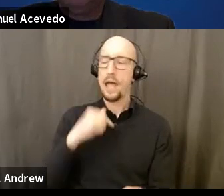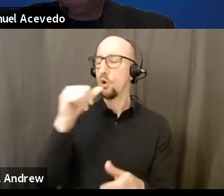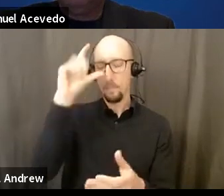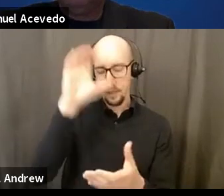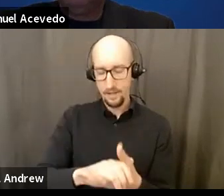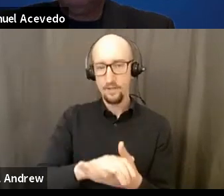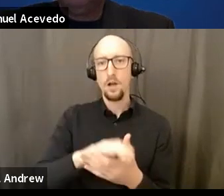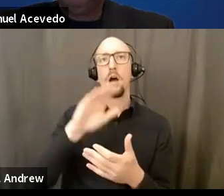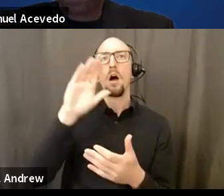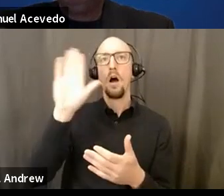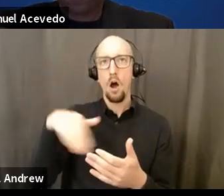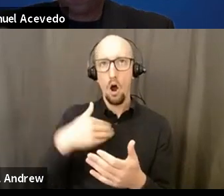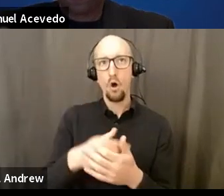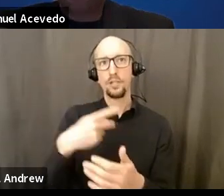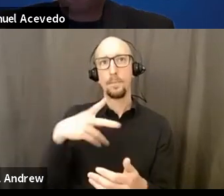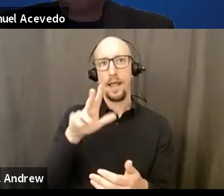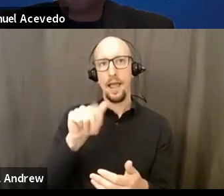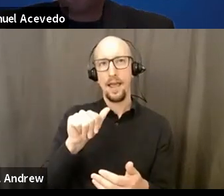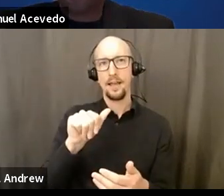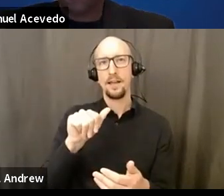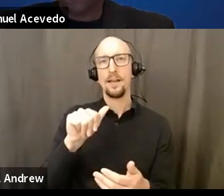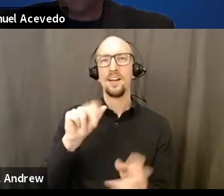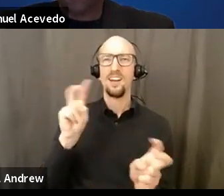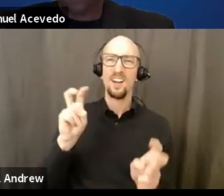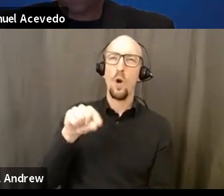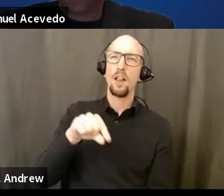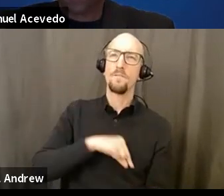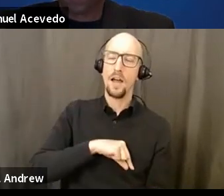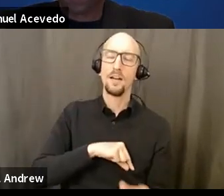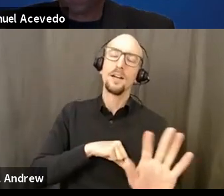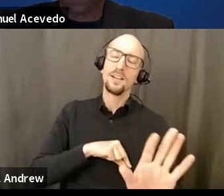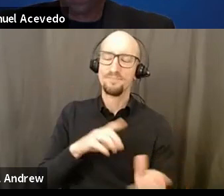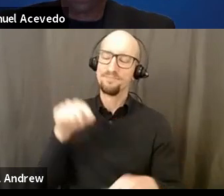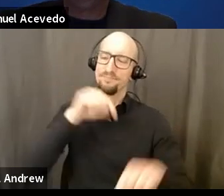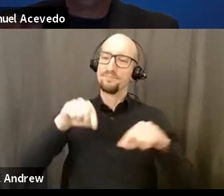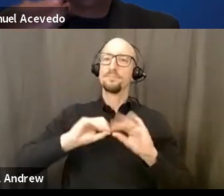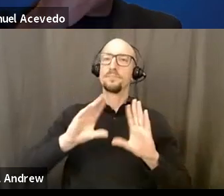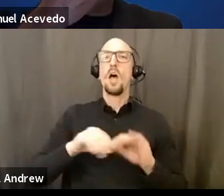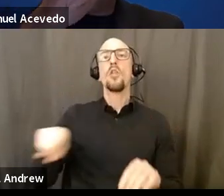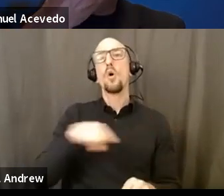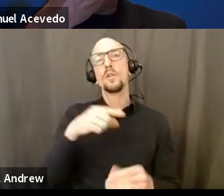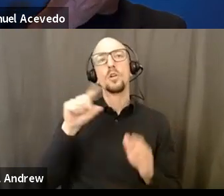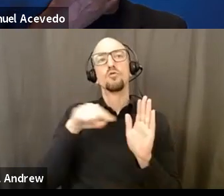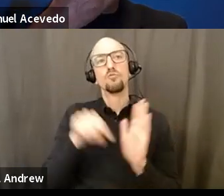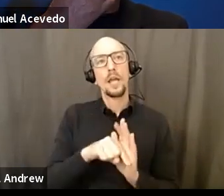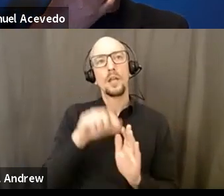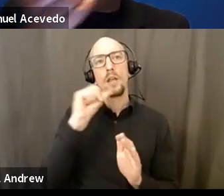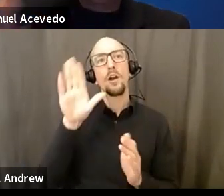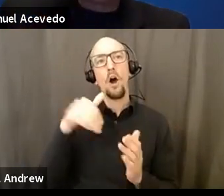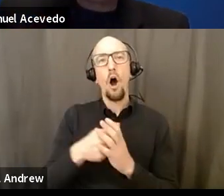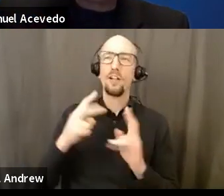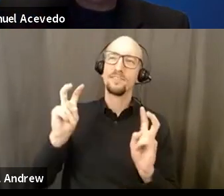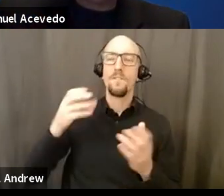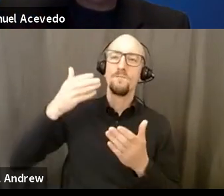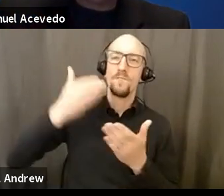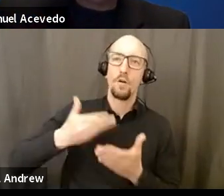were not qualified in terms of, I don't want to say the word, use the word, the grades were not verified, excuse me. So they were